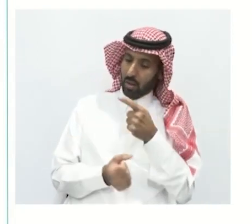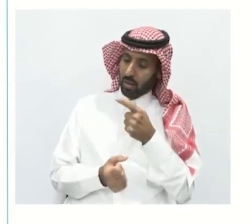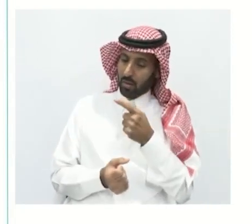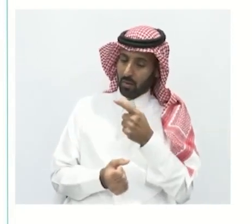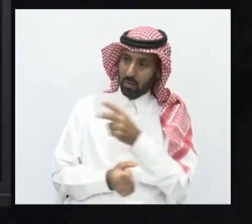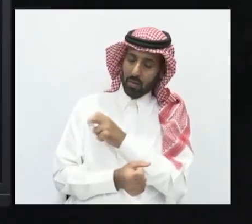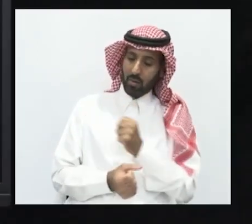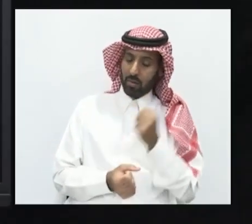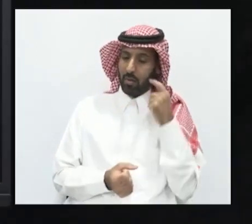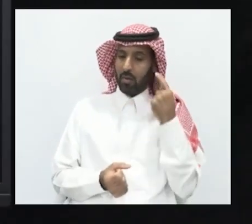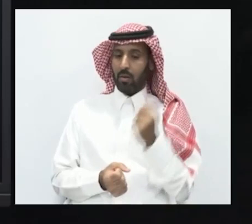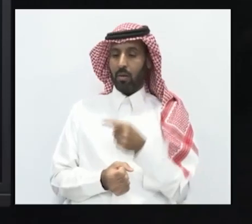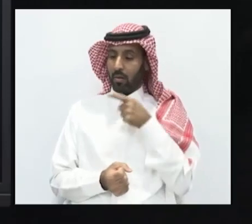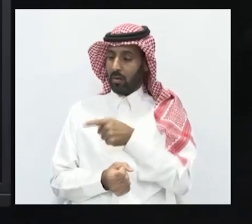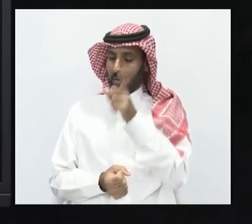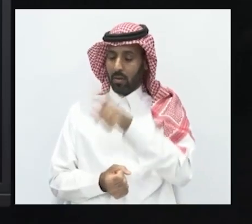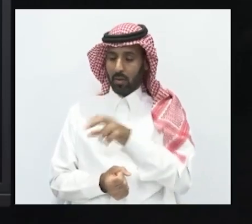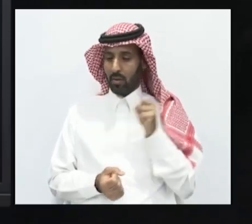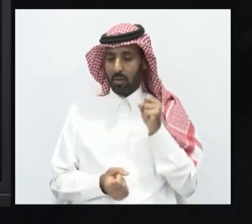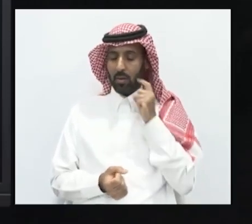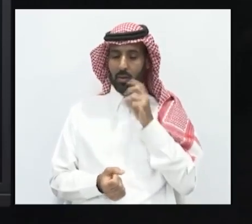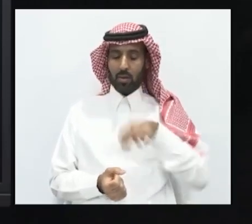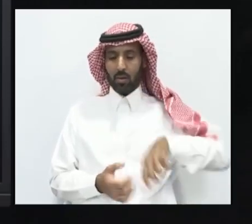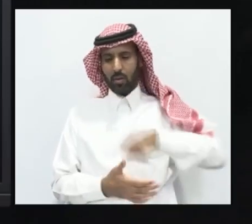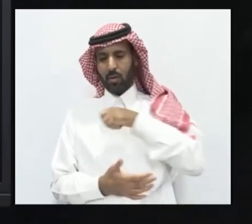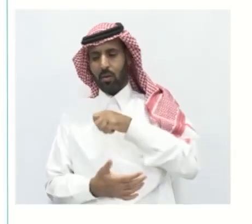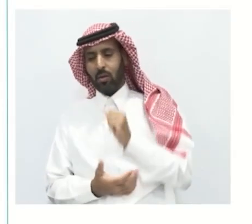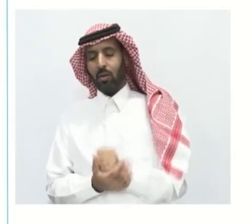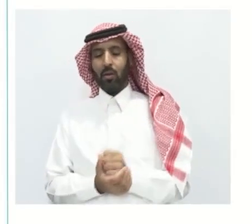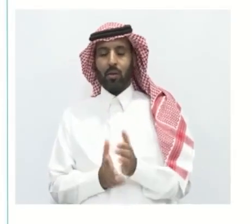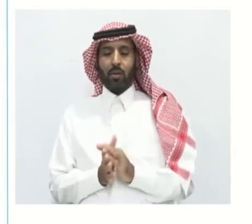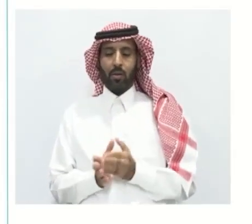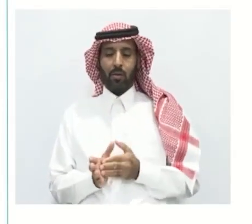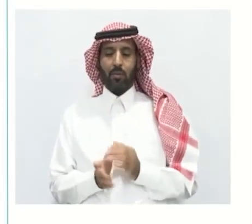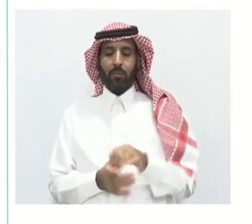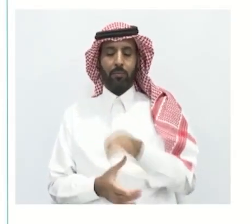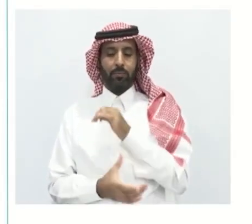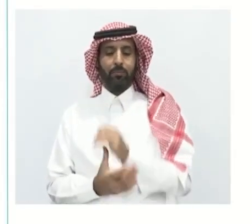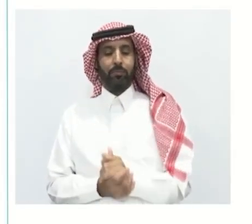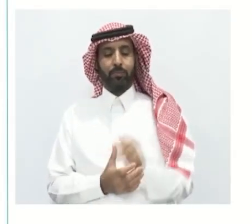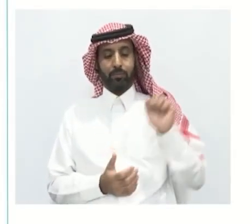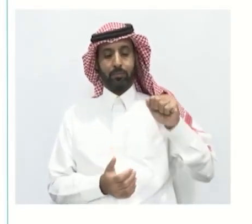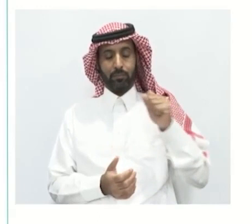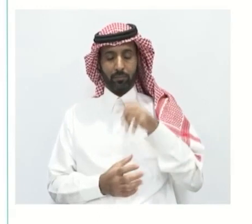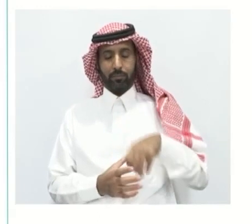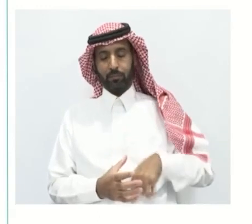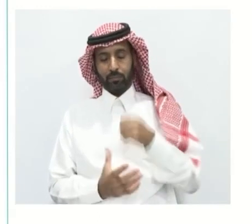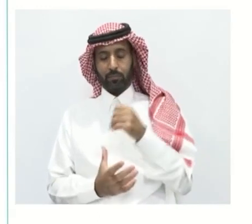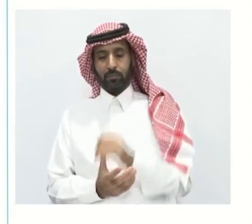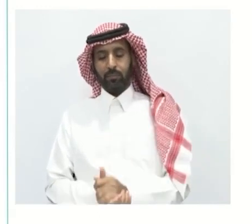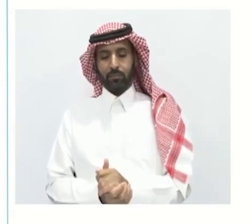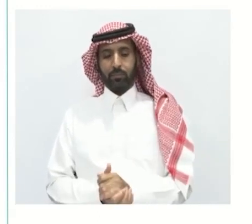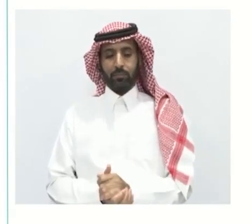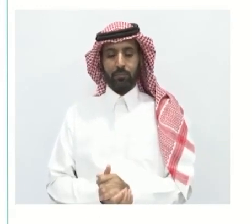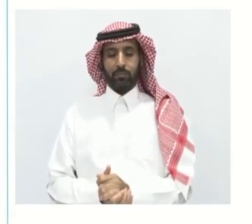here, of course, he's referring to the criminal, the pickpocket. Again, yes, and they catch the